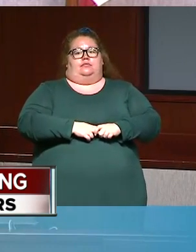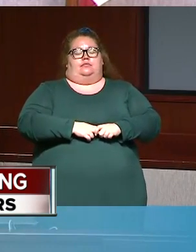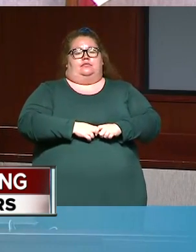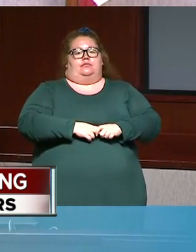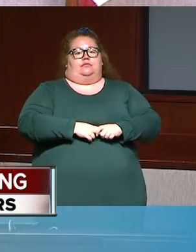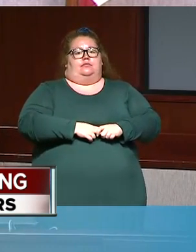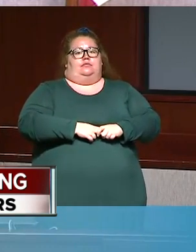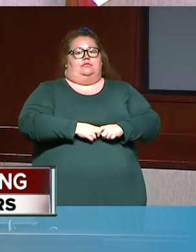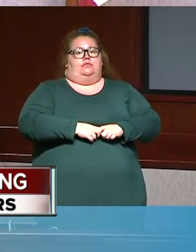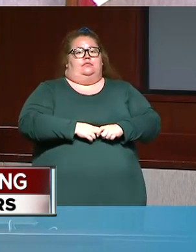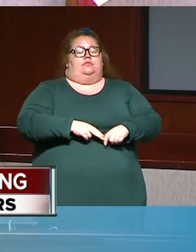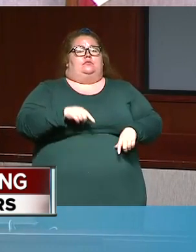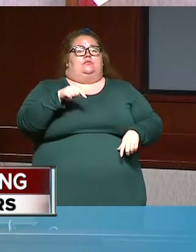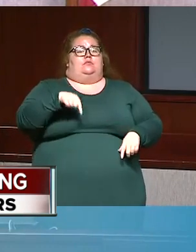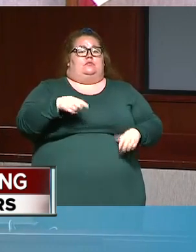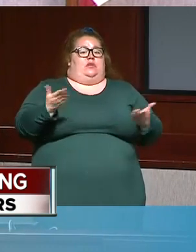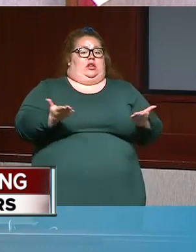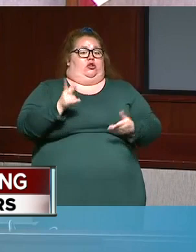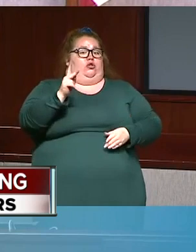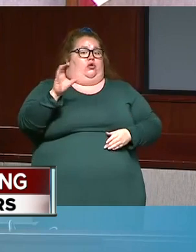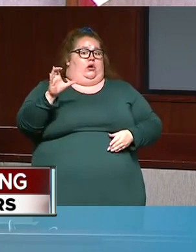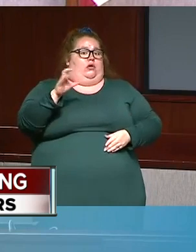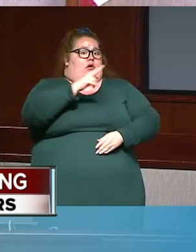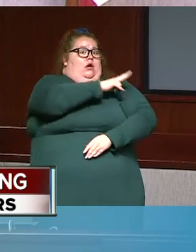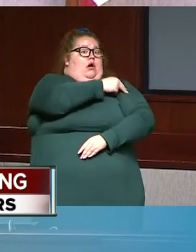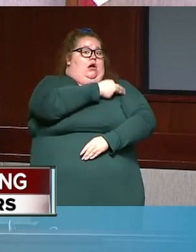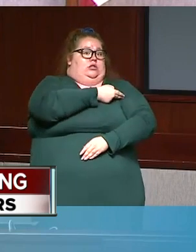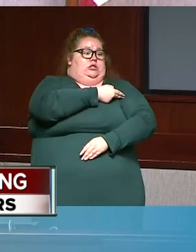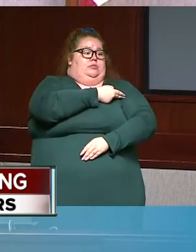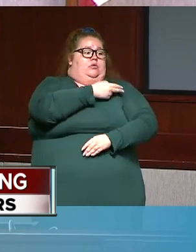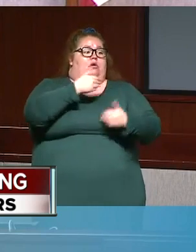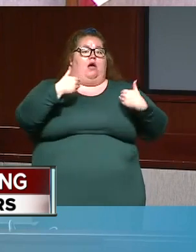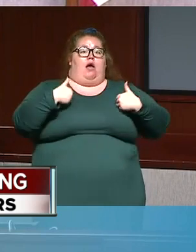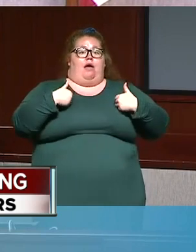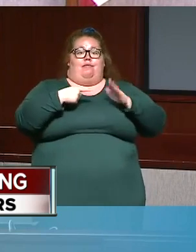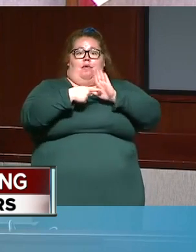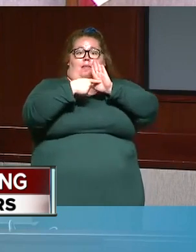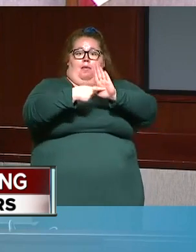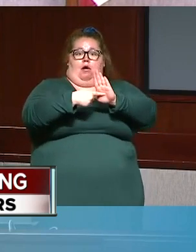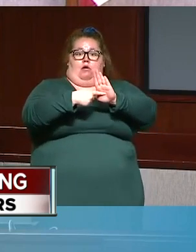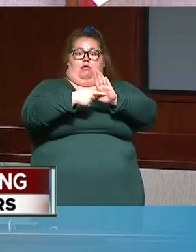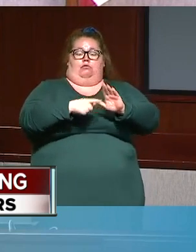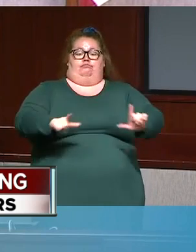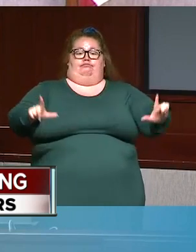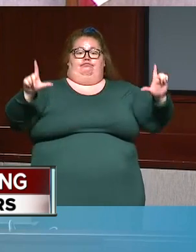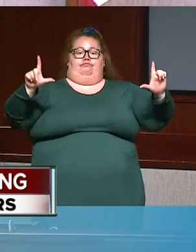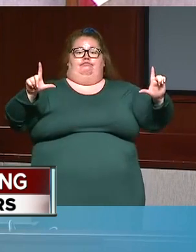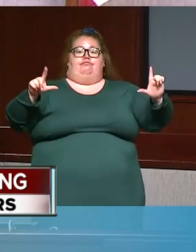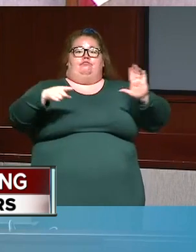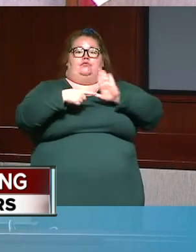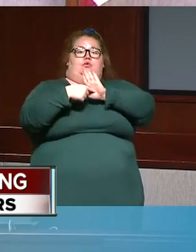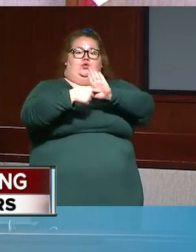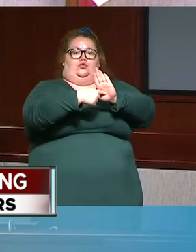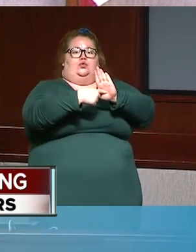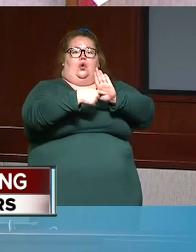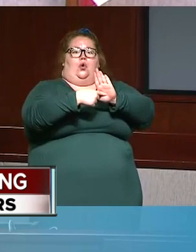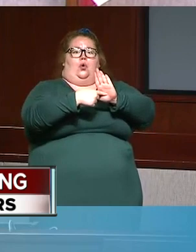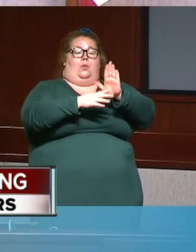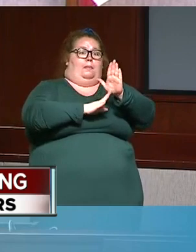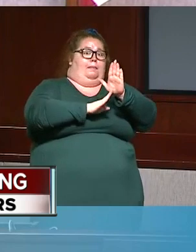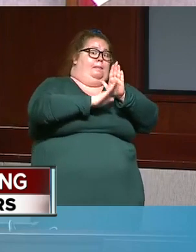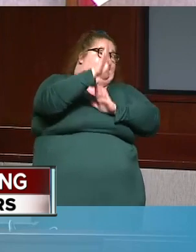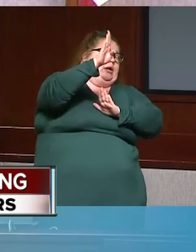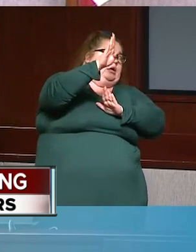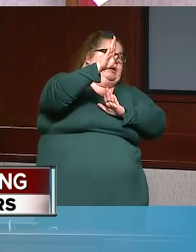for hospitalizations in Kern County, the model is showing that we will not expect to see a peak in Kern